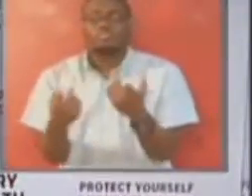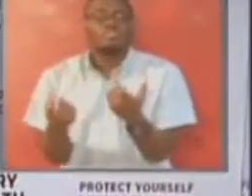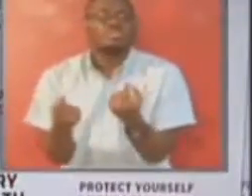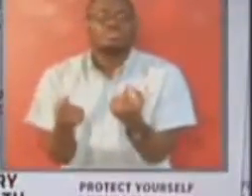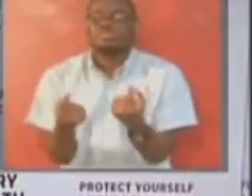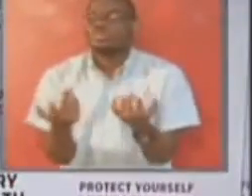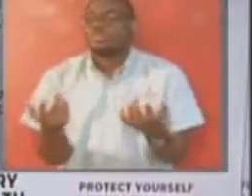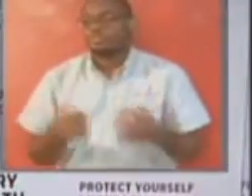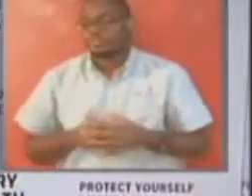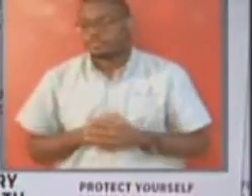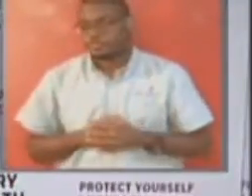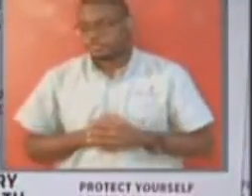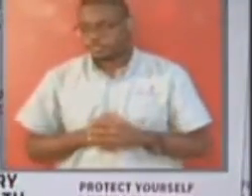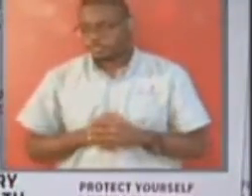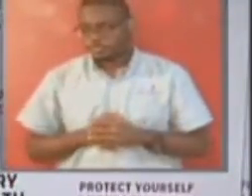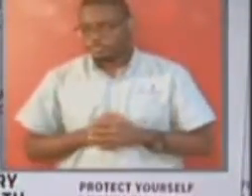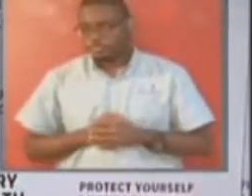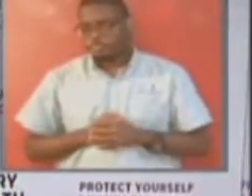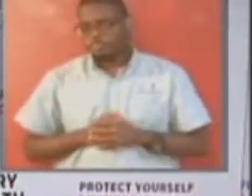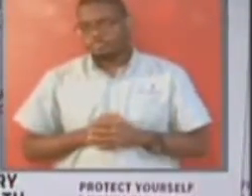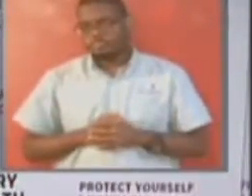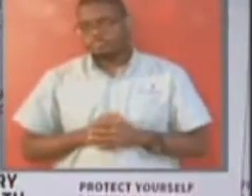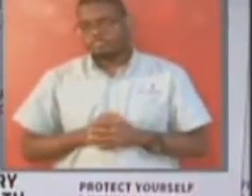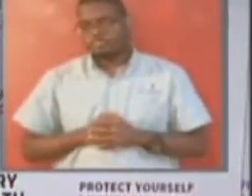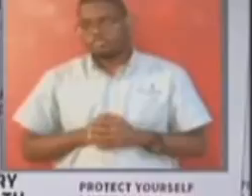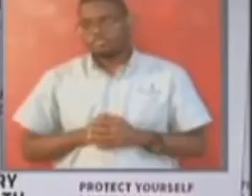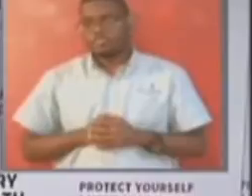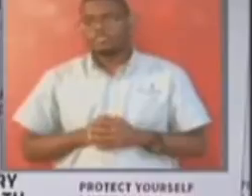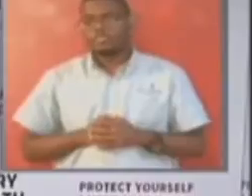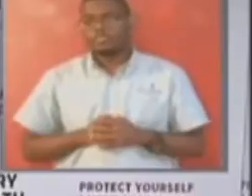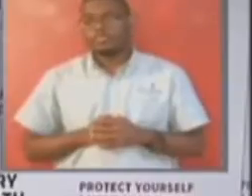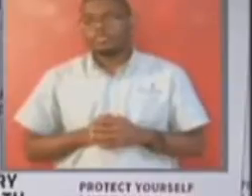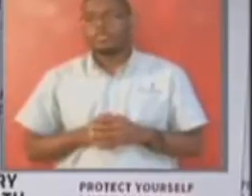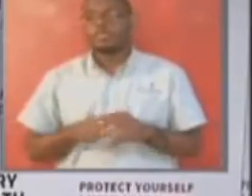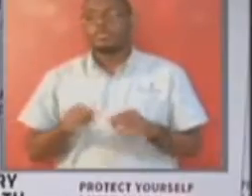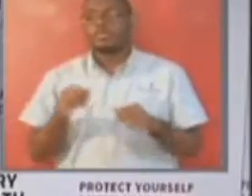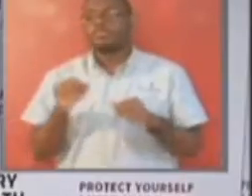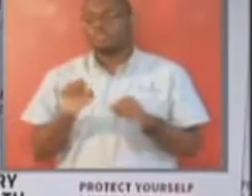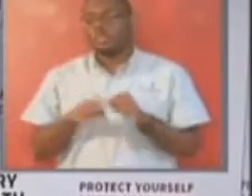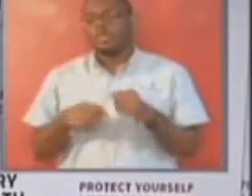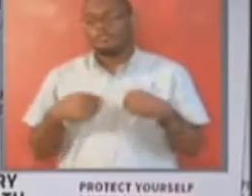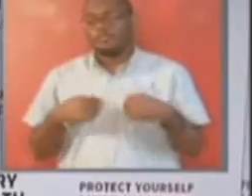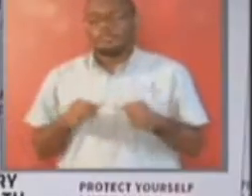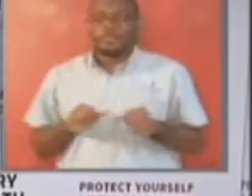Hi. So in terms of continuing to survive the